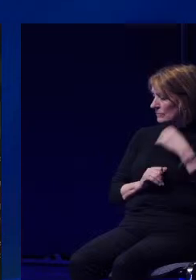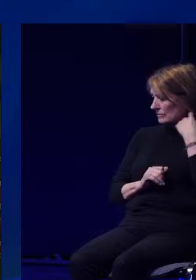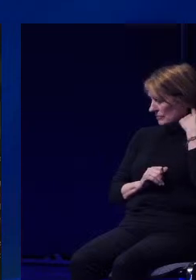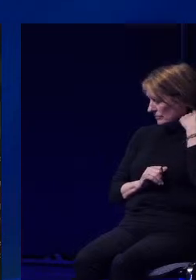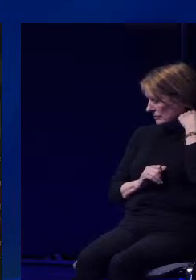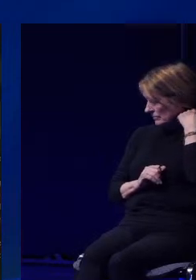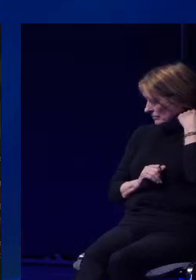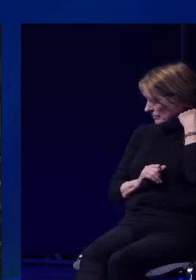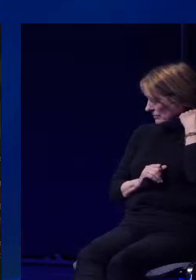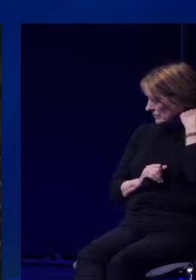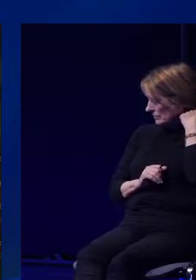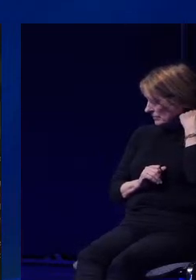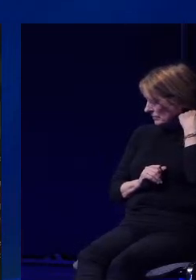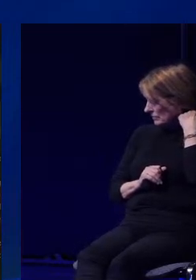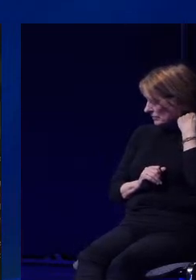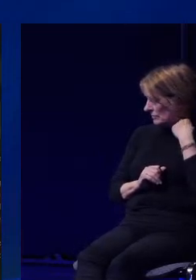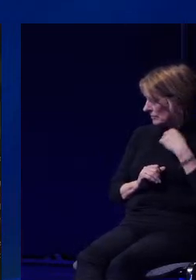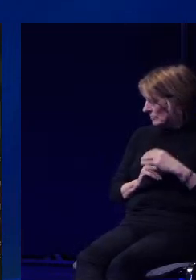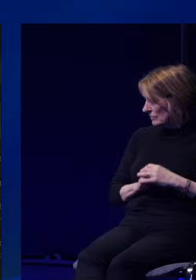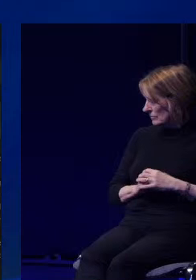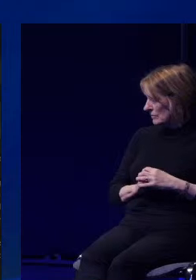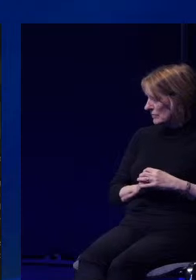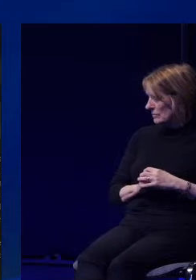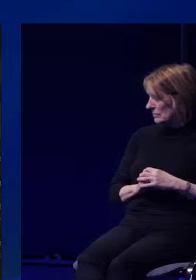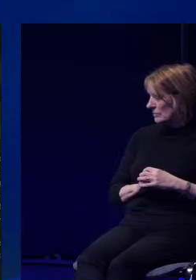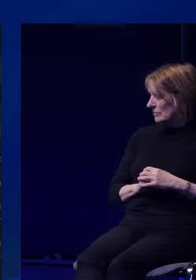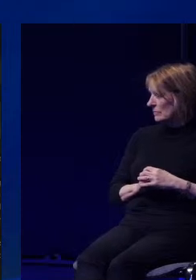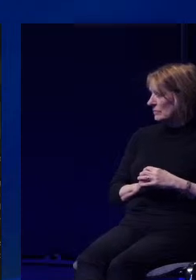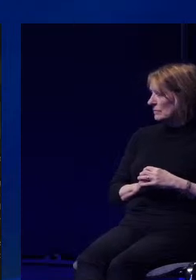Actually, I'm going to do something else instead.